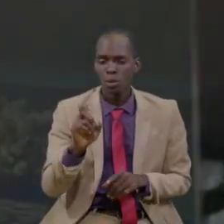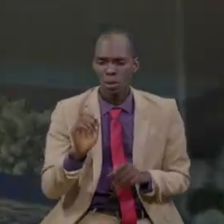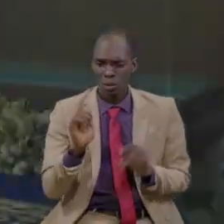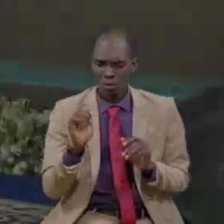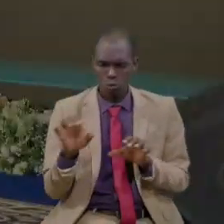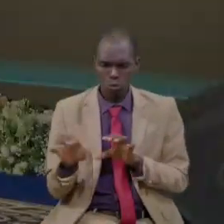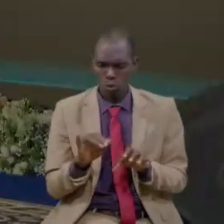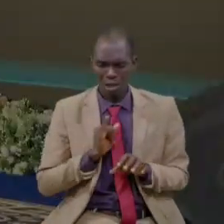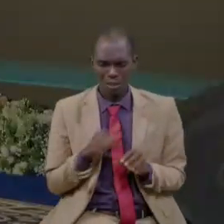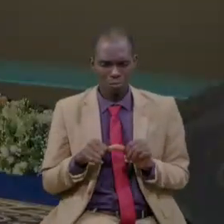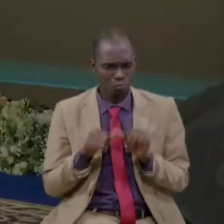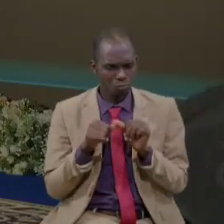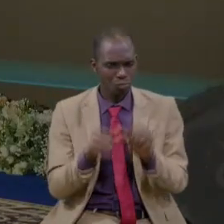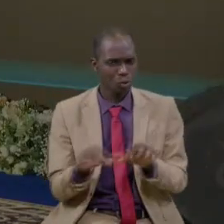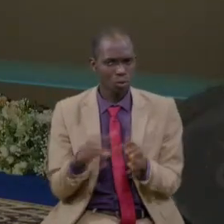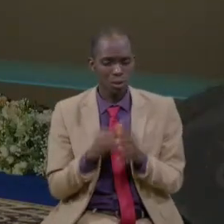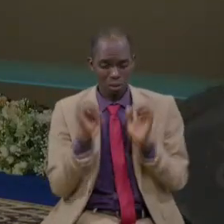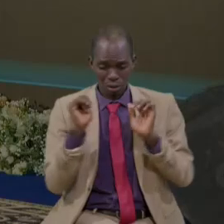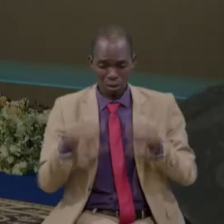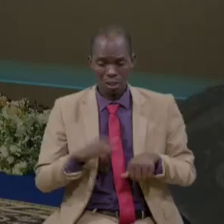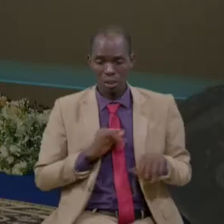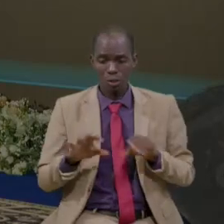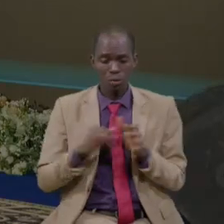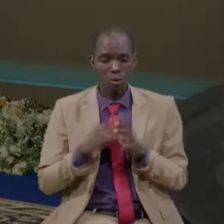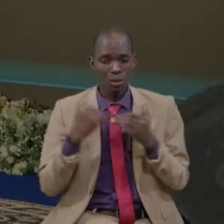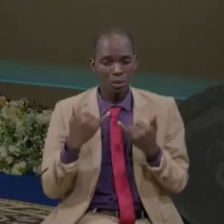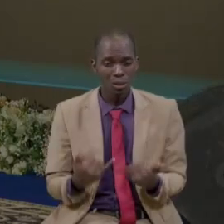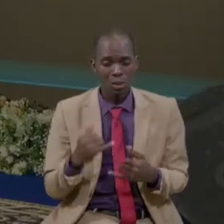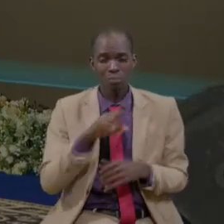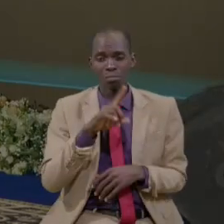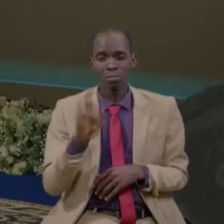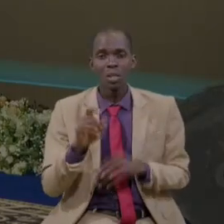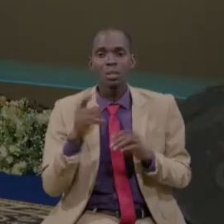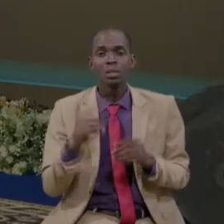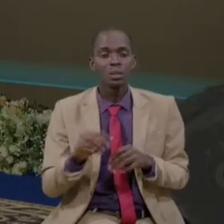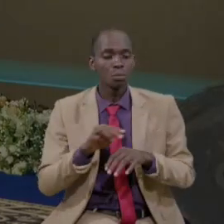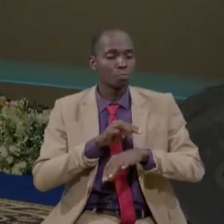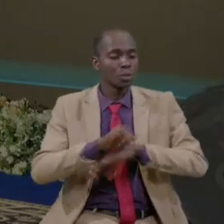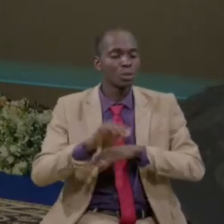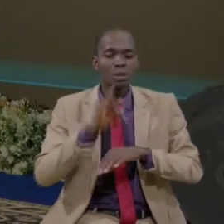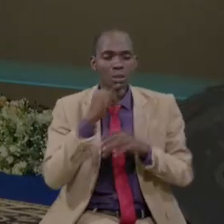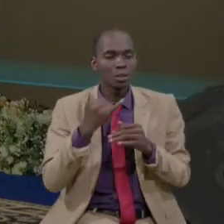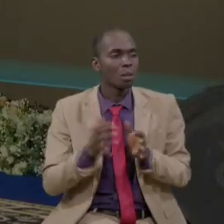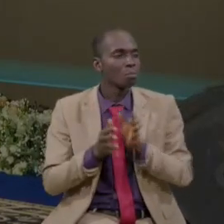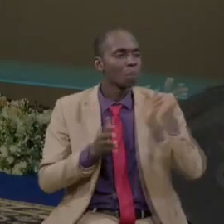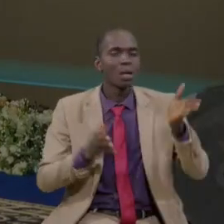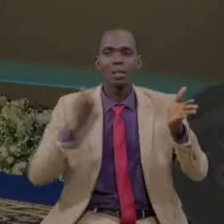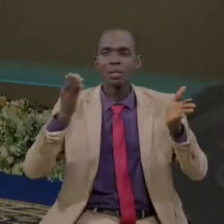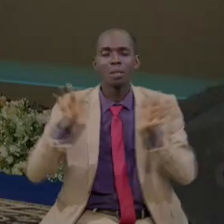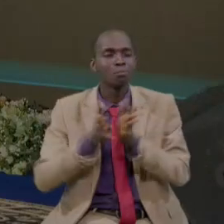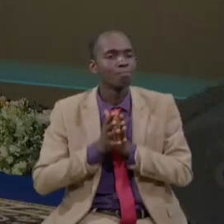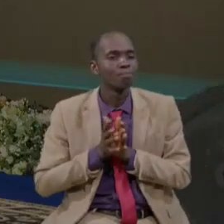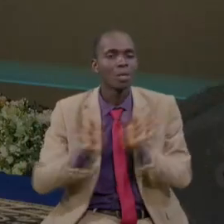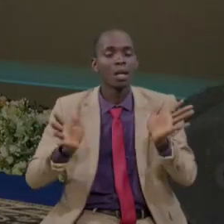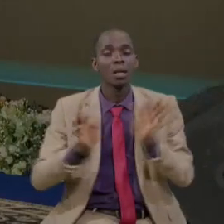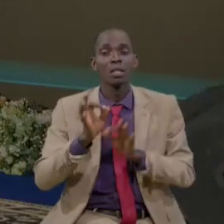that now? The ministry has expanded. We're here, we're there. And if there are people that are